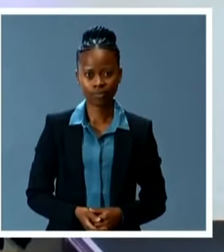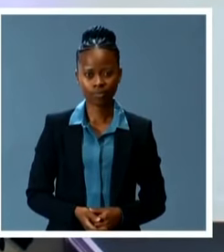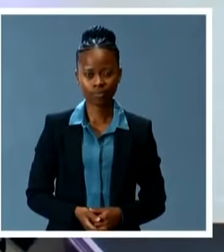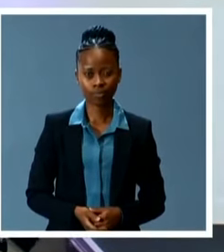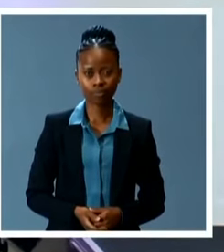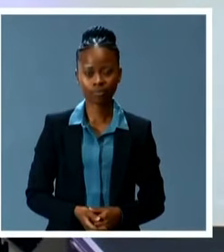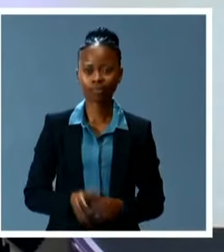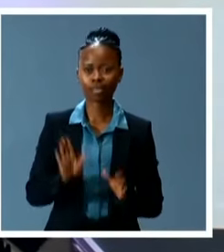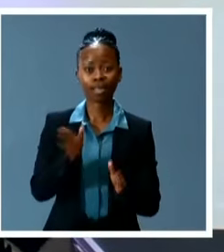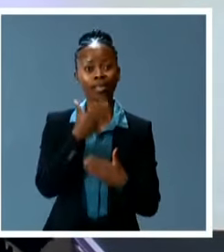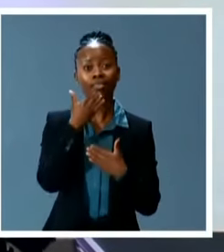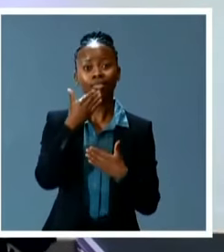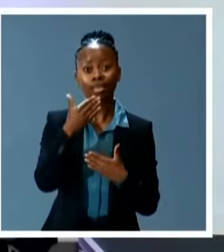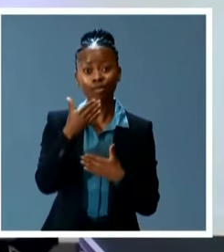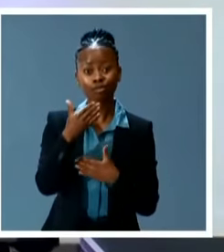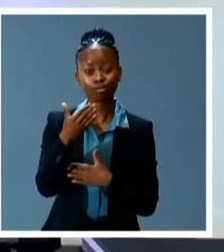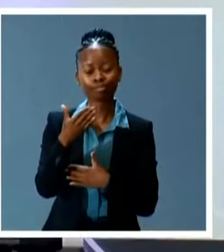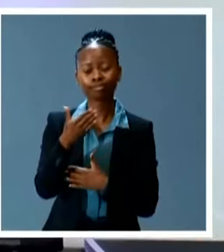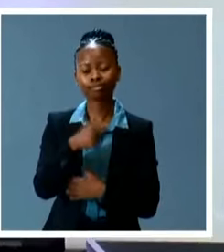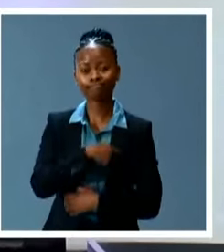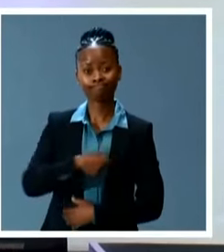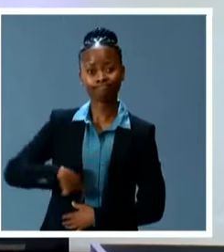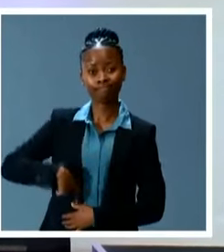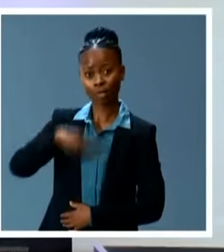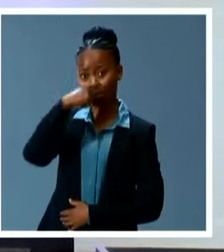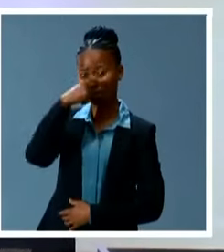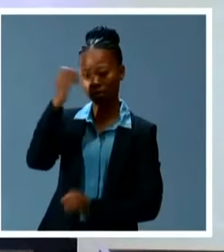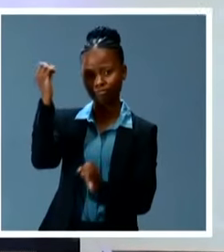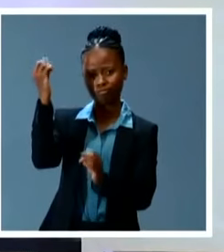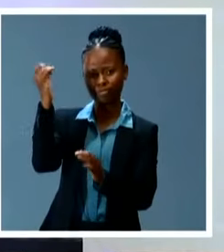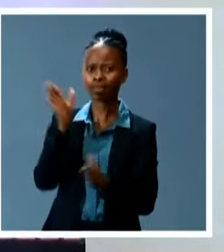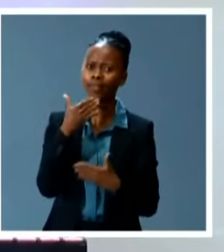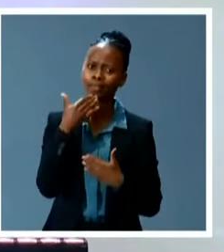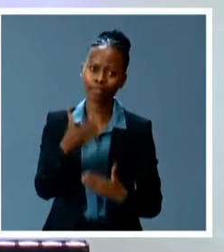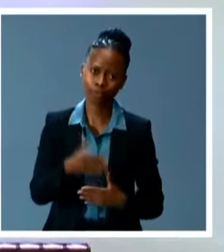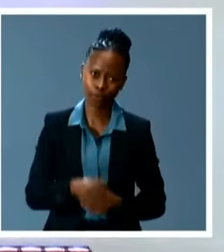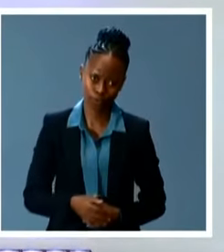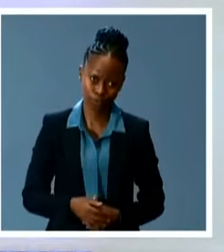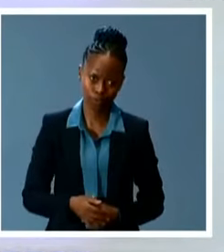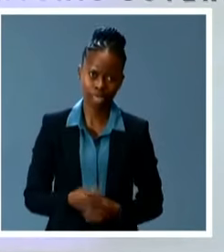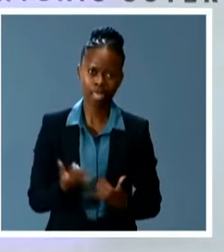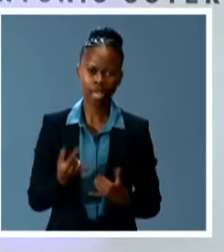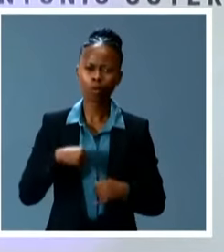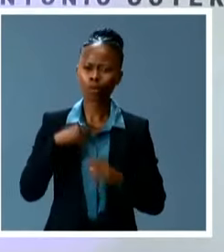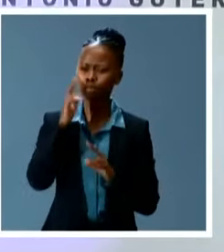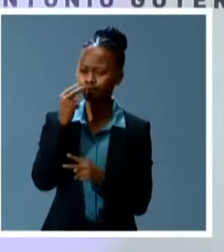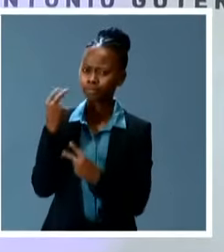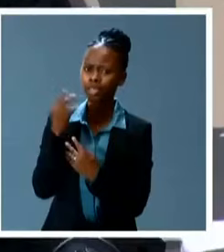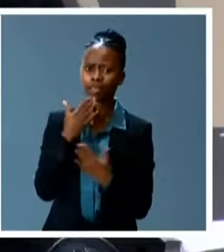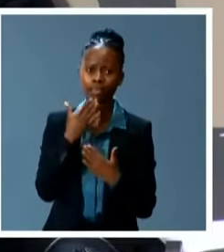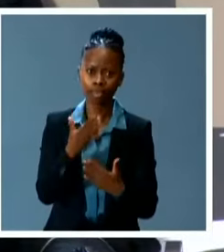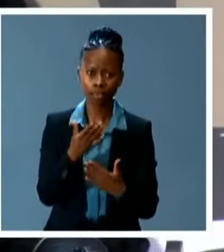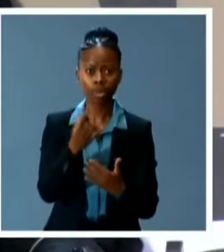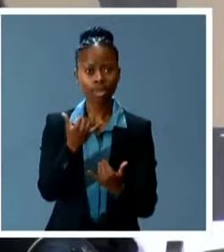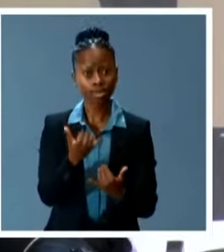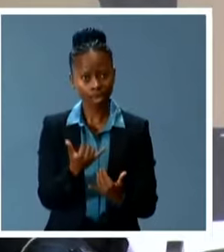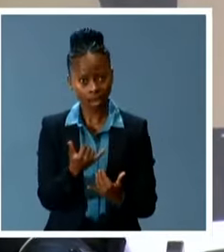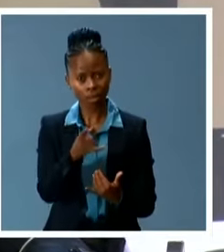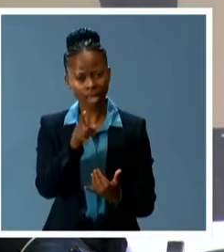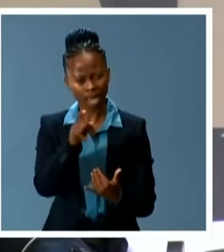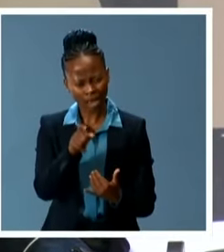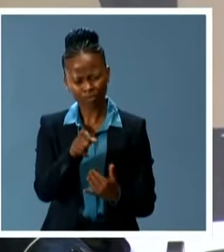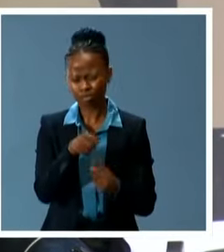We thank you, President Ramaphosa, for this reflection, for encouragement to keep working hard in testing